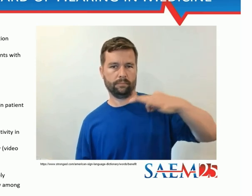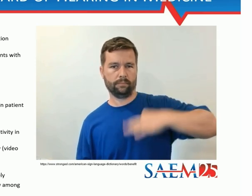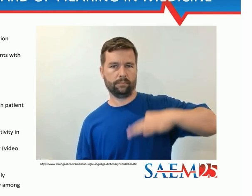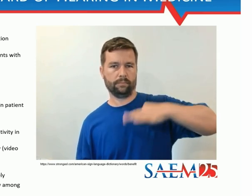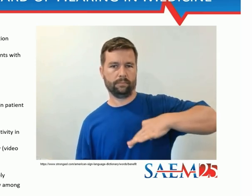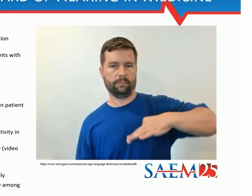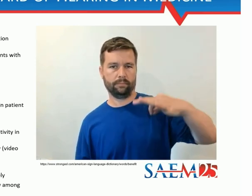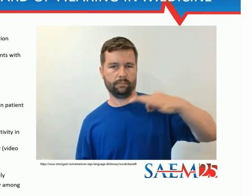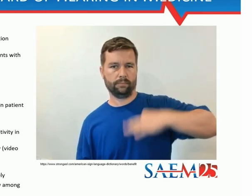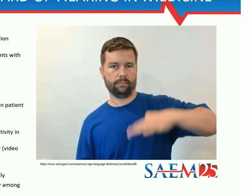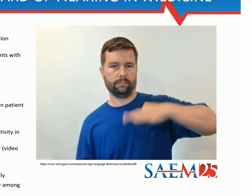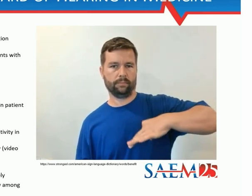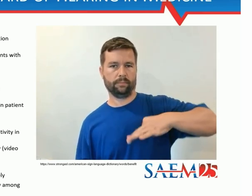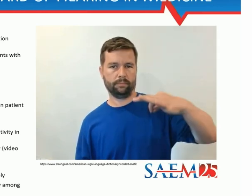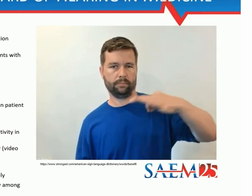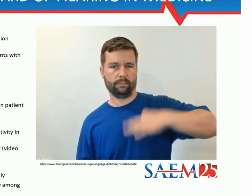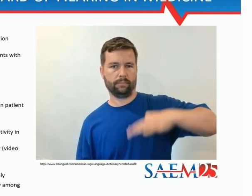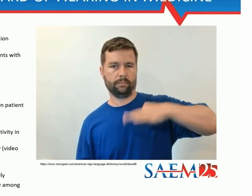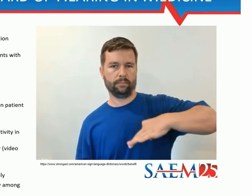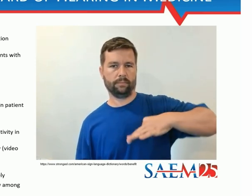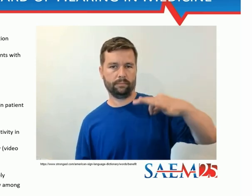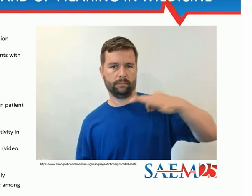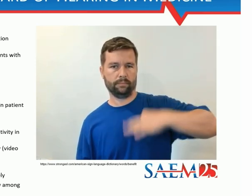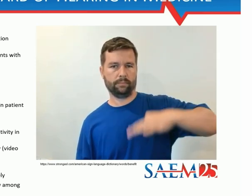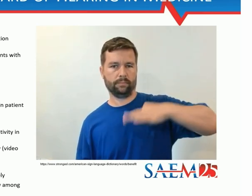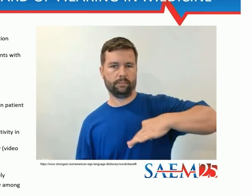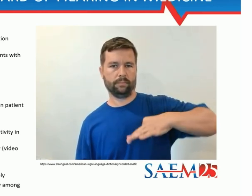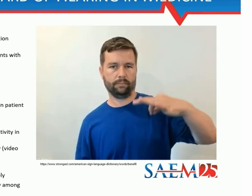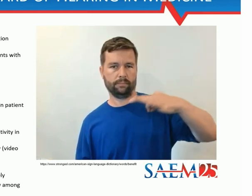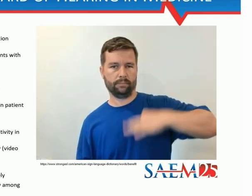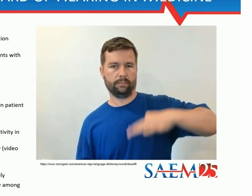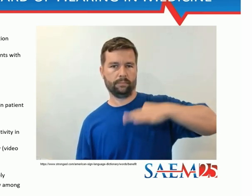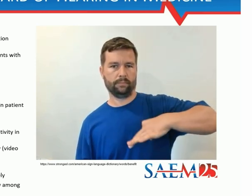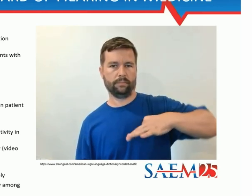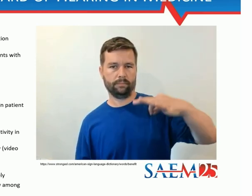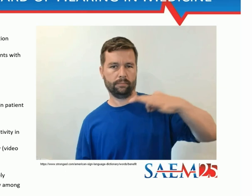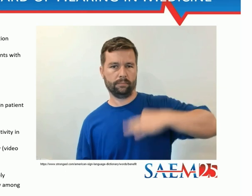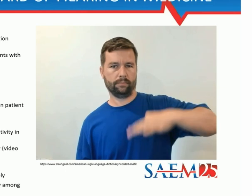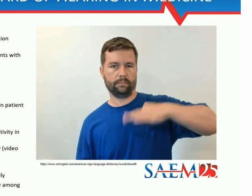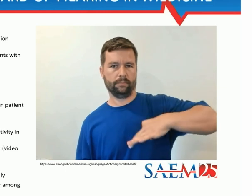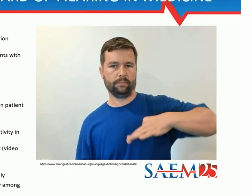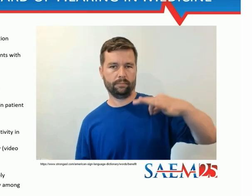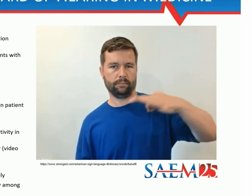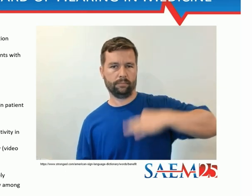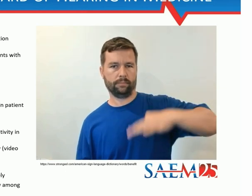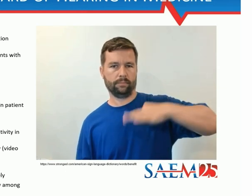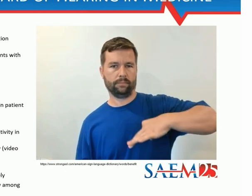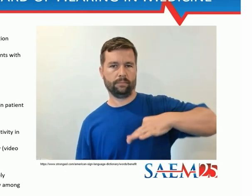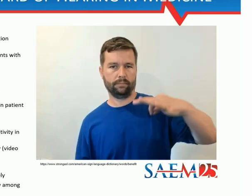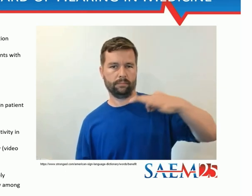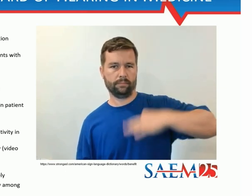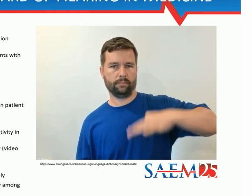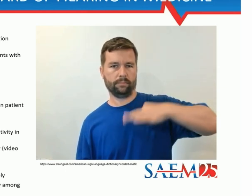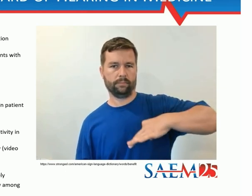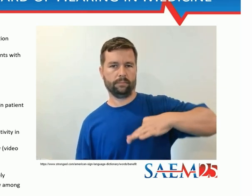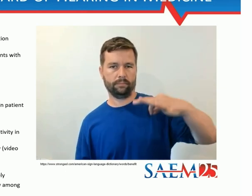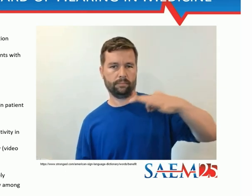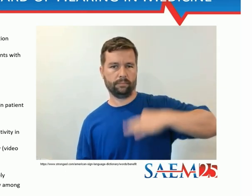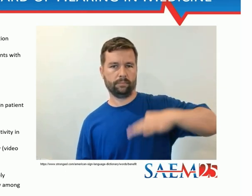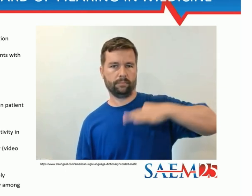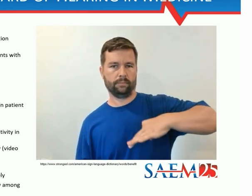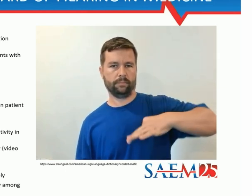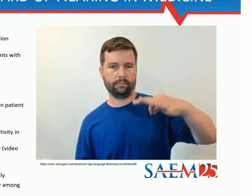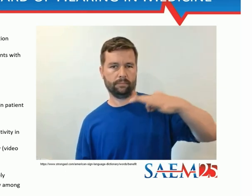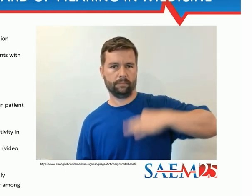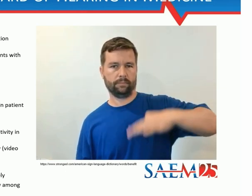had an interpreter, that was seen as like, you know, that's what the patients remembered. That's what the families remembered. It was like, my nurse was deaf and she was great.